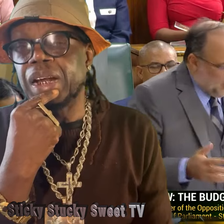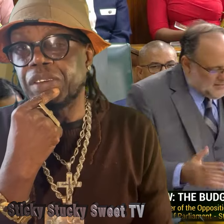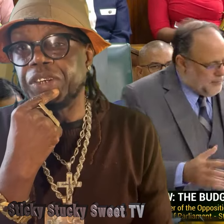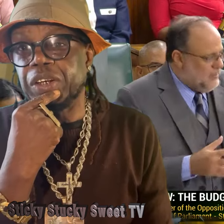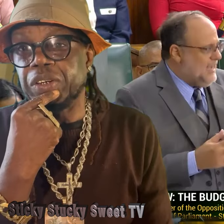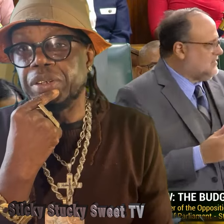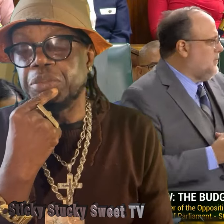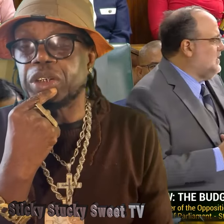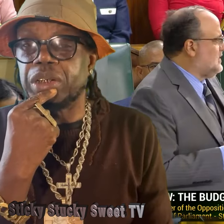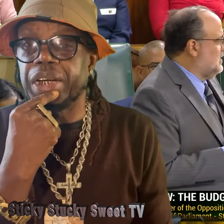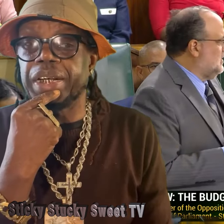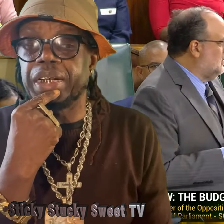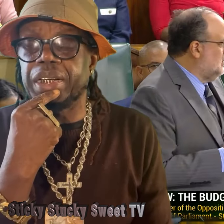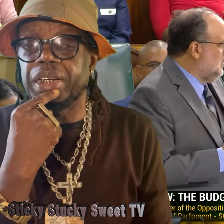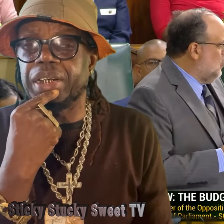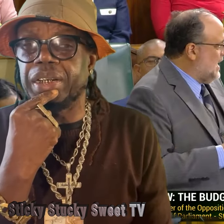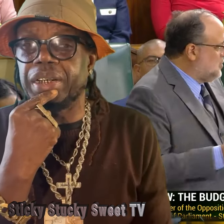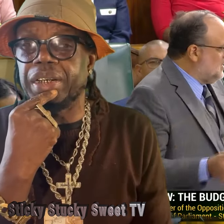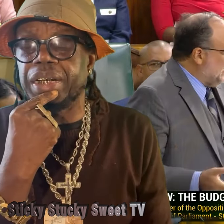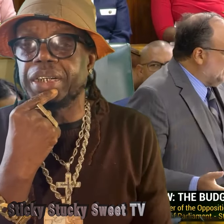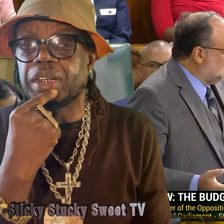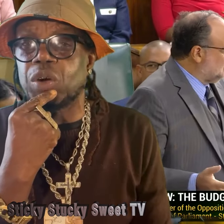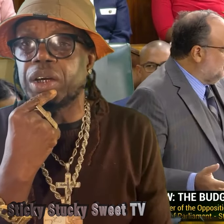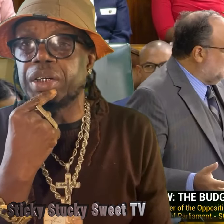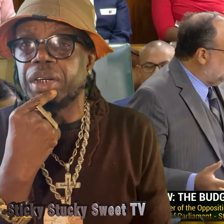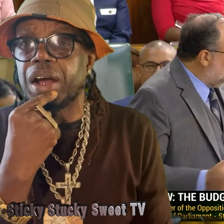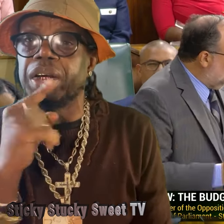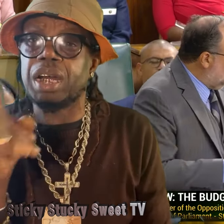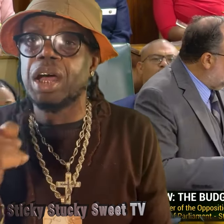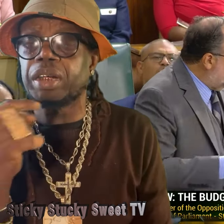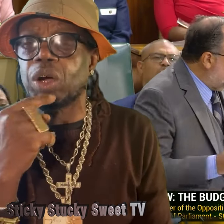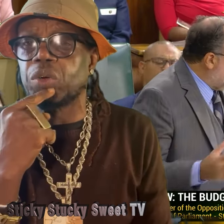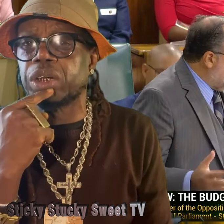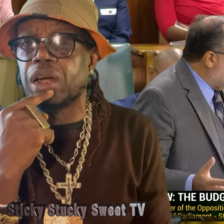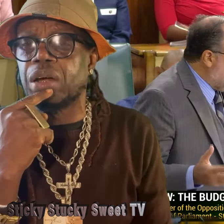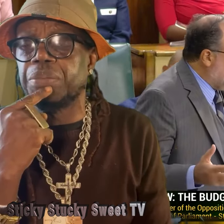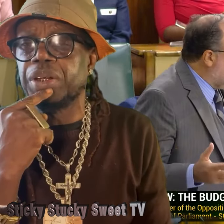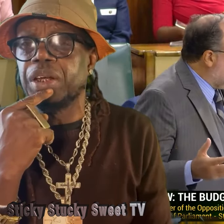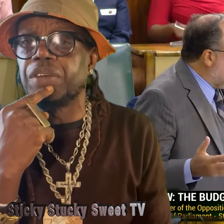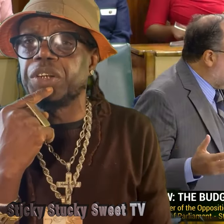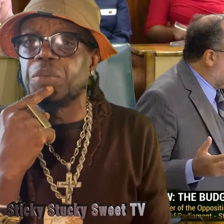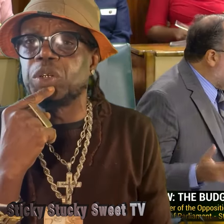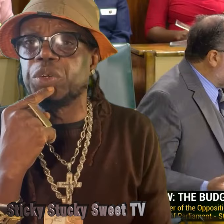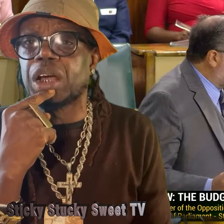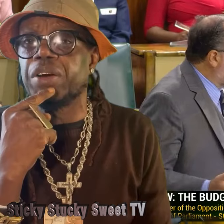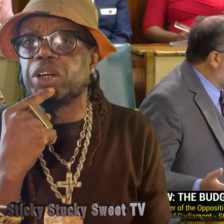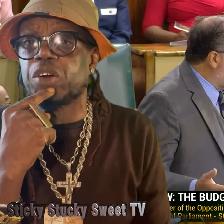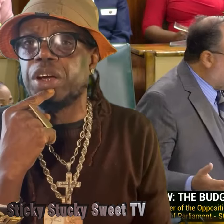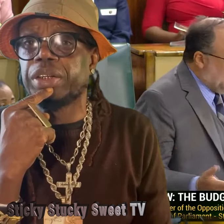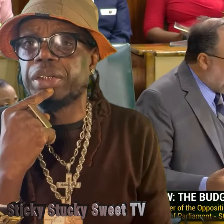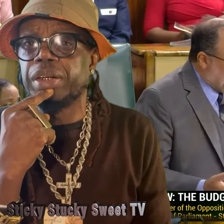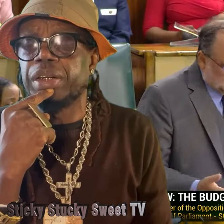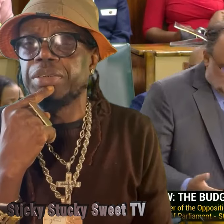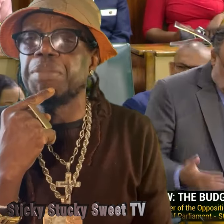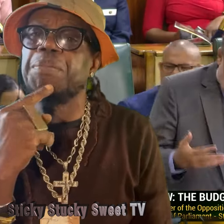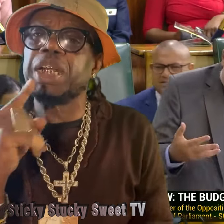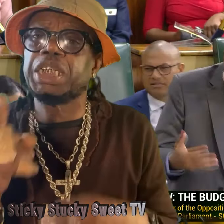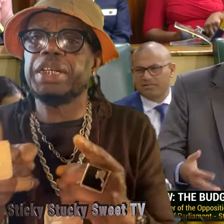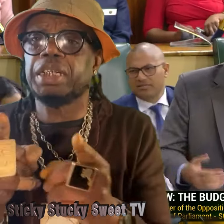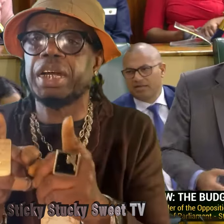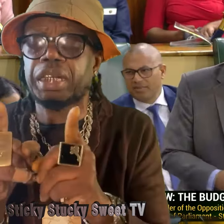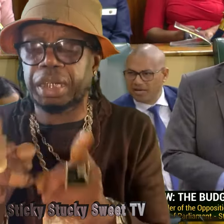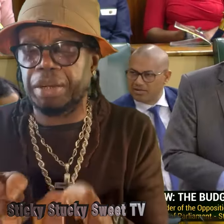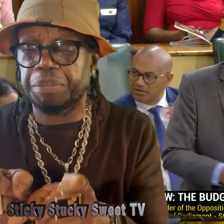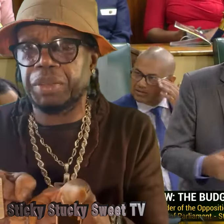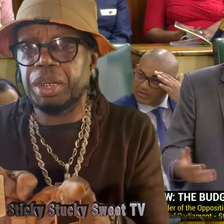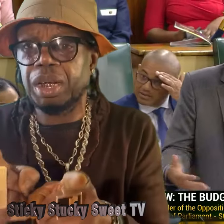A lot of video. But the latest one, or the last one, was a video I do with Karen Cross. I mentioned